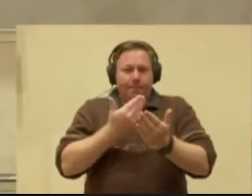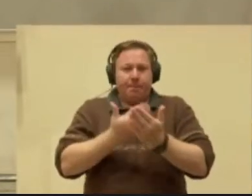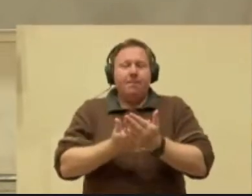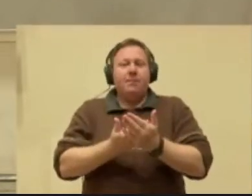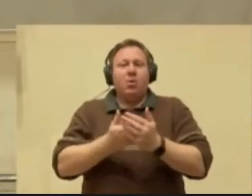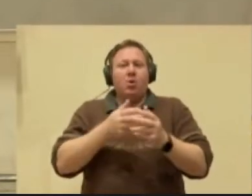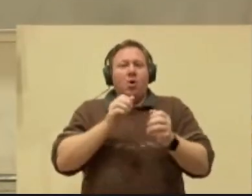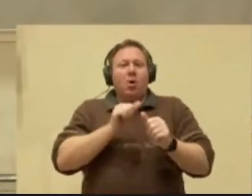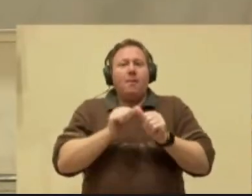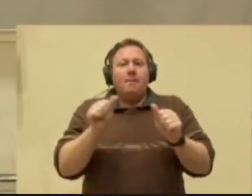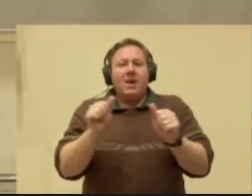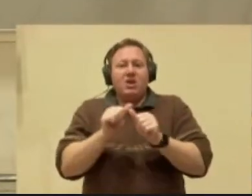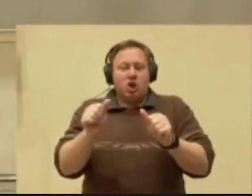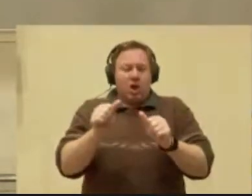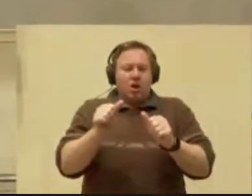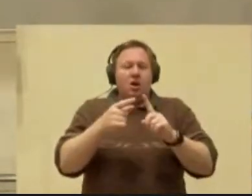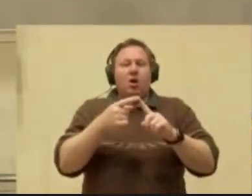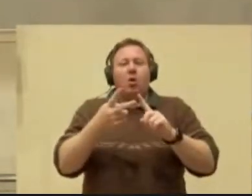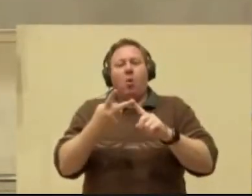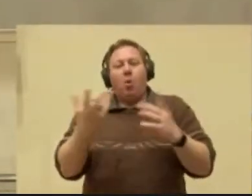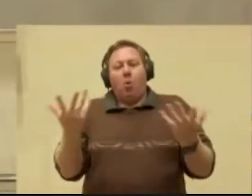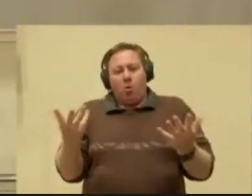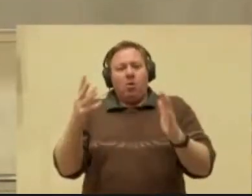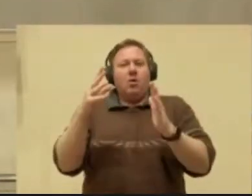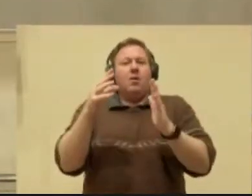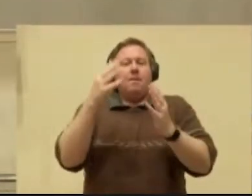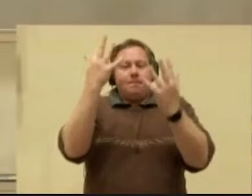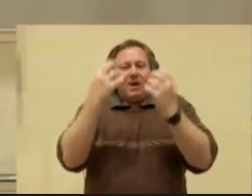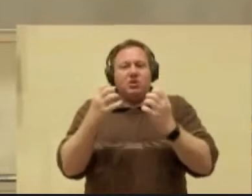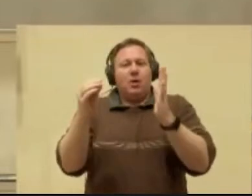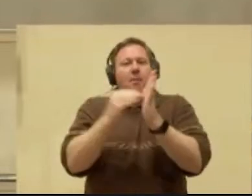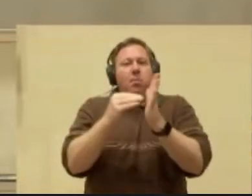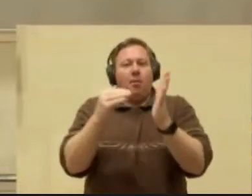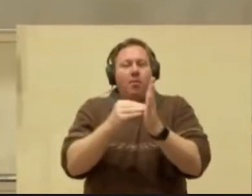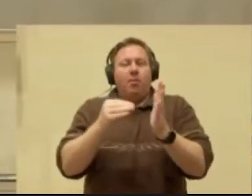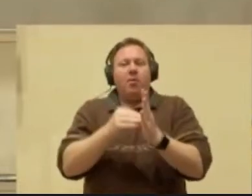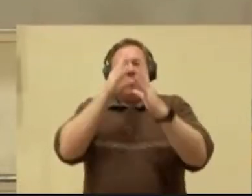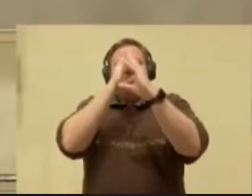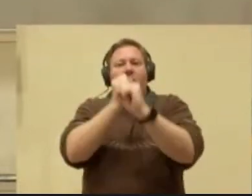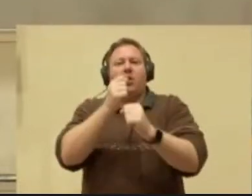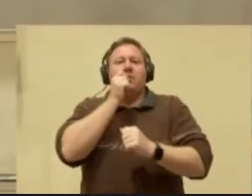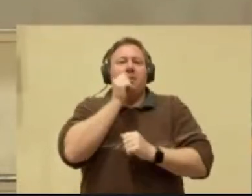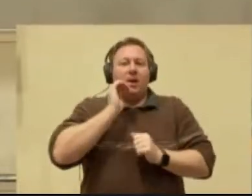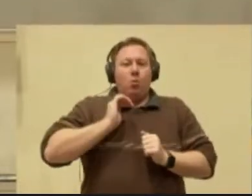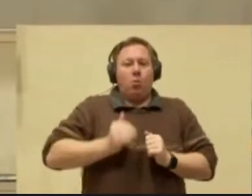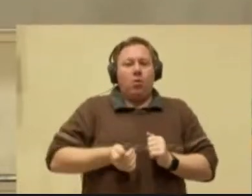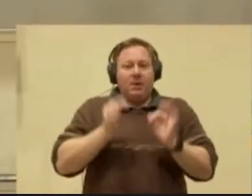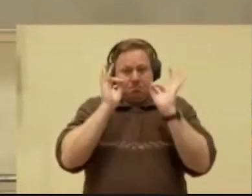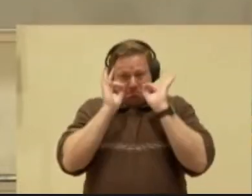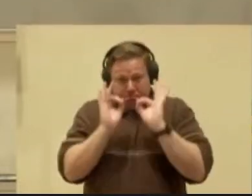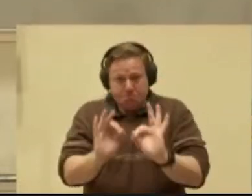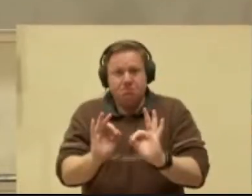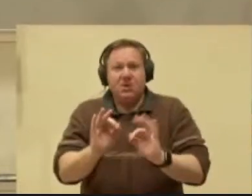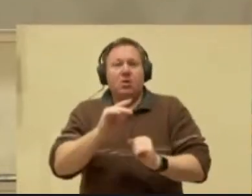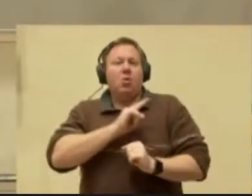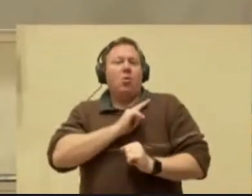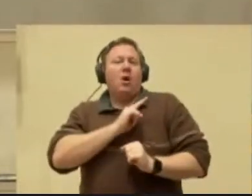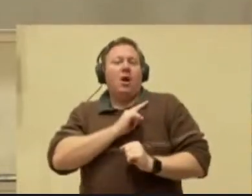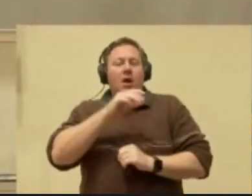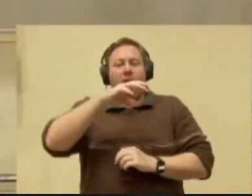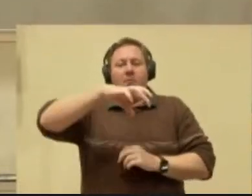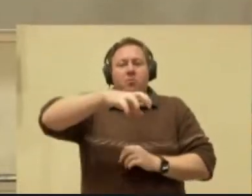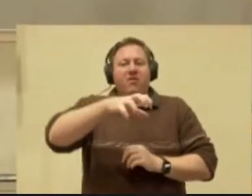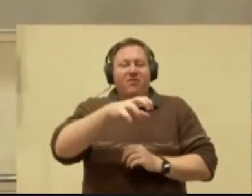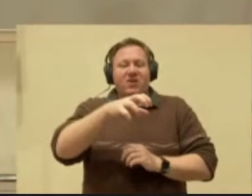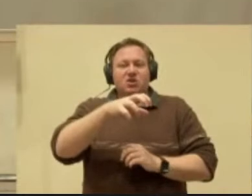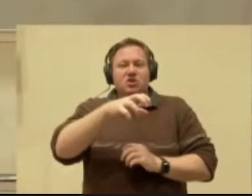relation to gender and other priority groups since the provincial allocation has